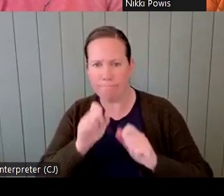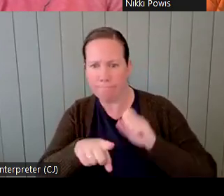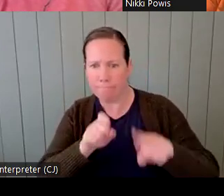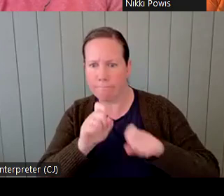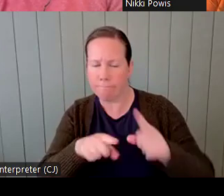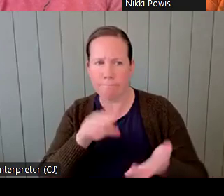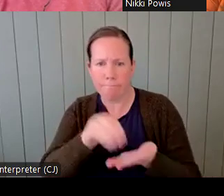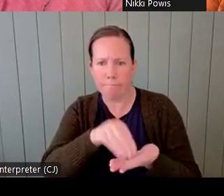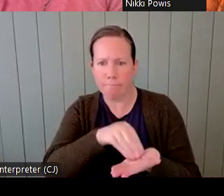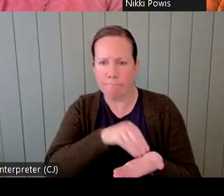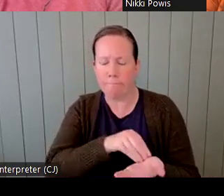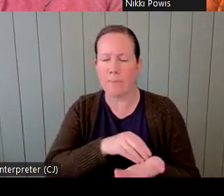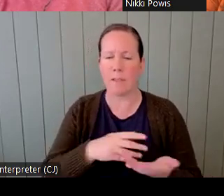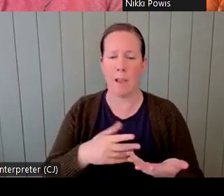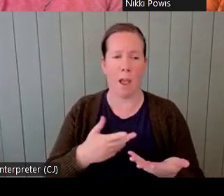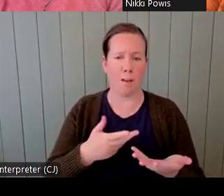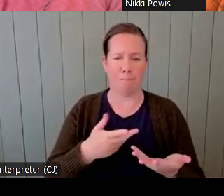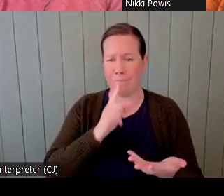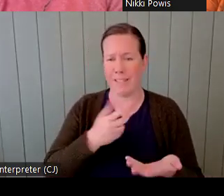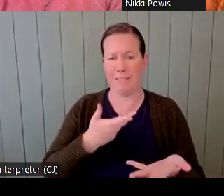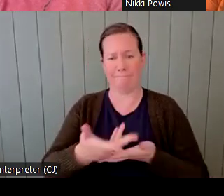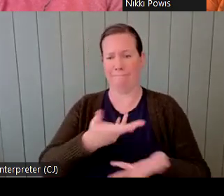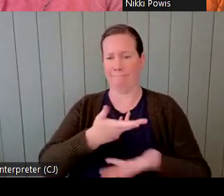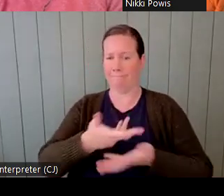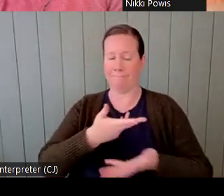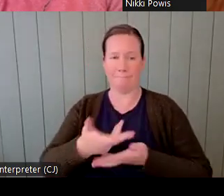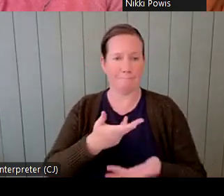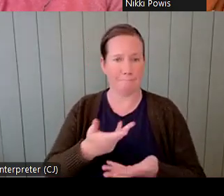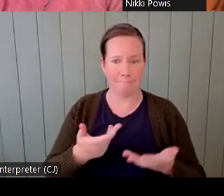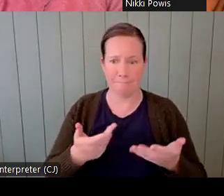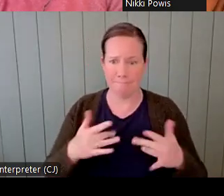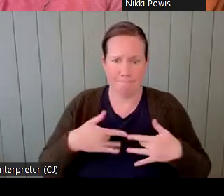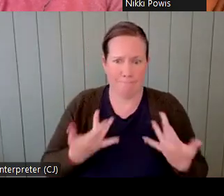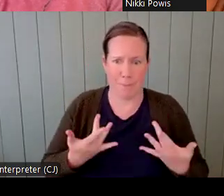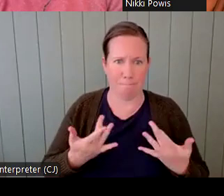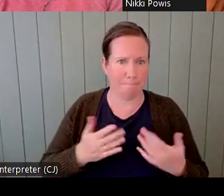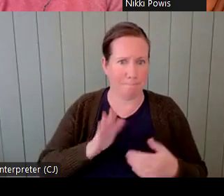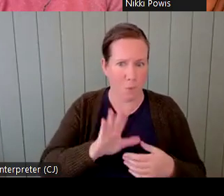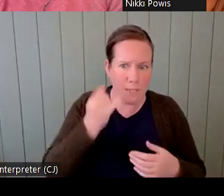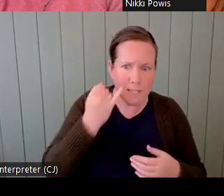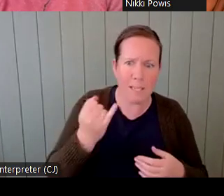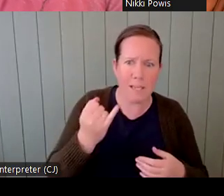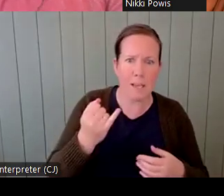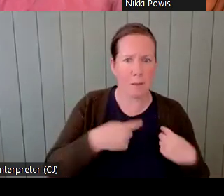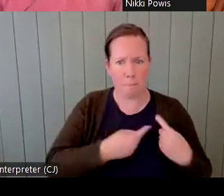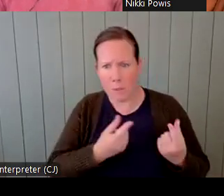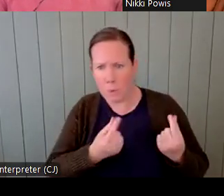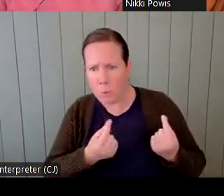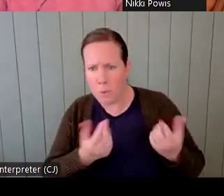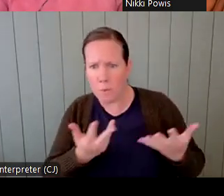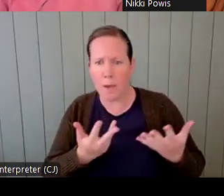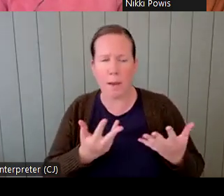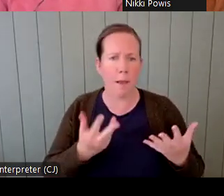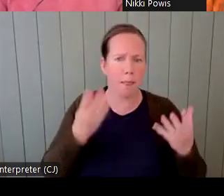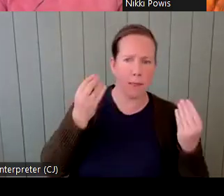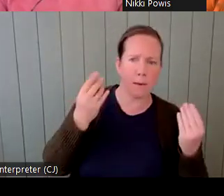have a conversation. We'd find out where you are, what have you been doing, what your needs are, where the gaps are in